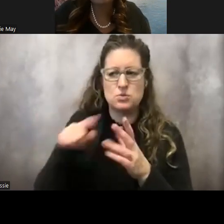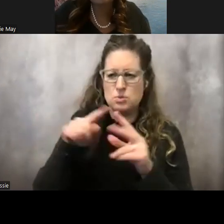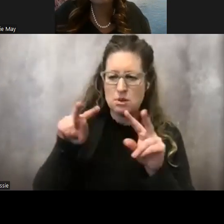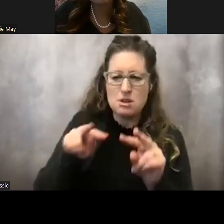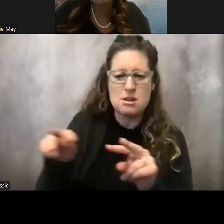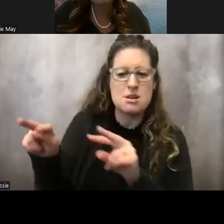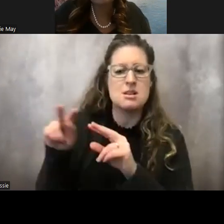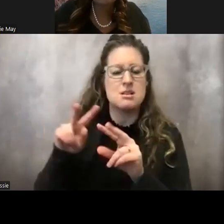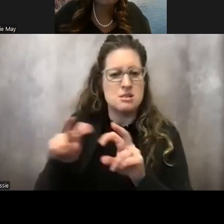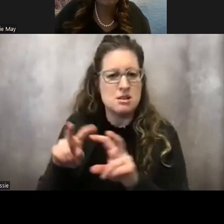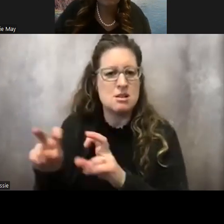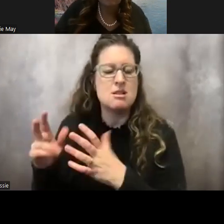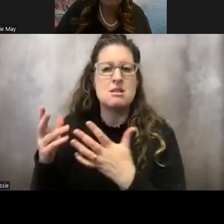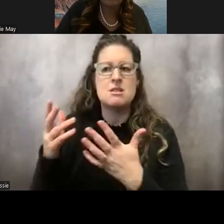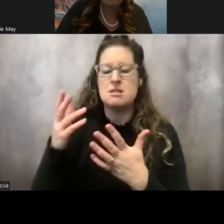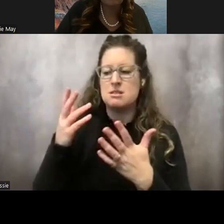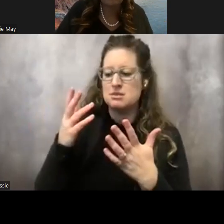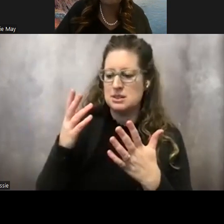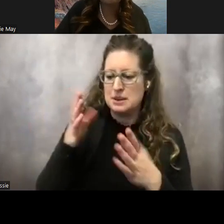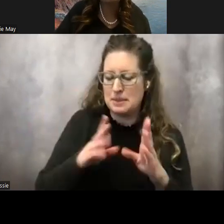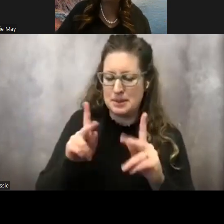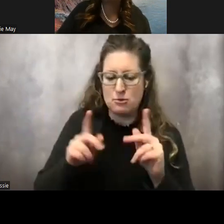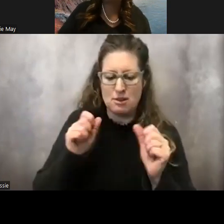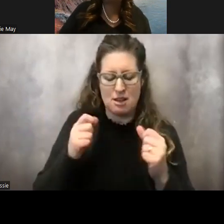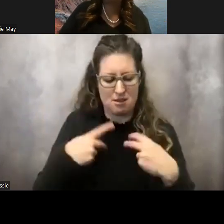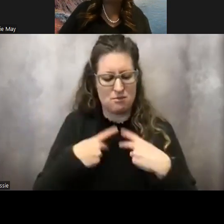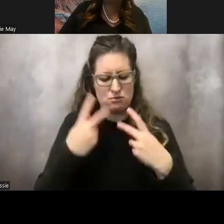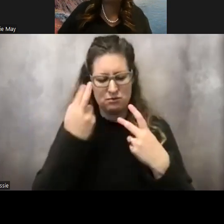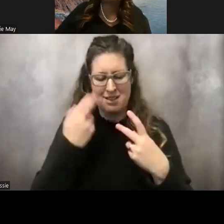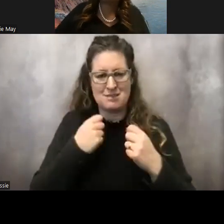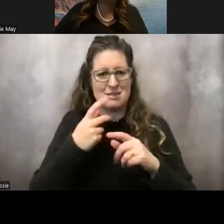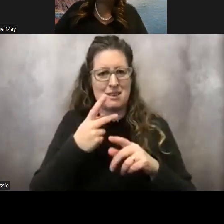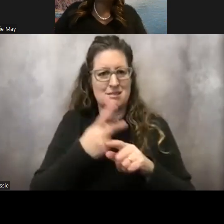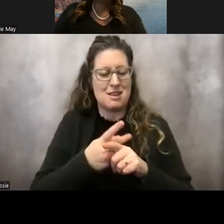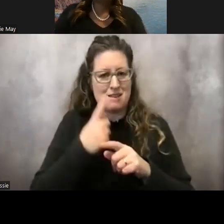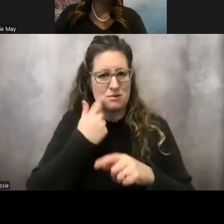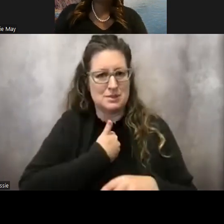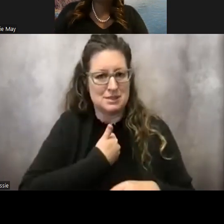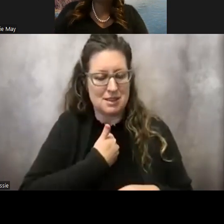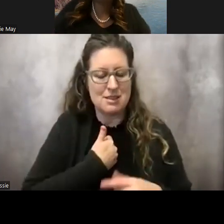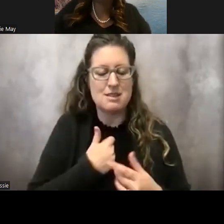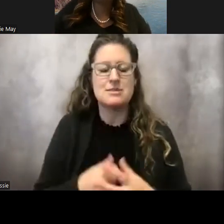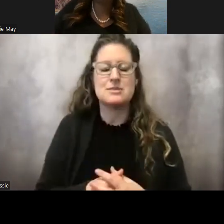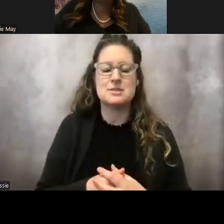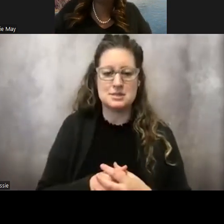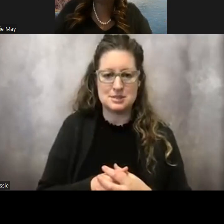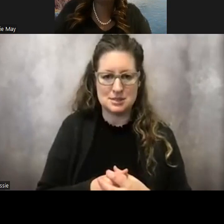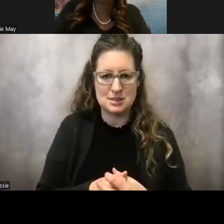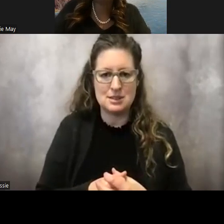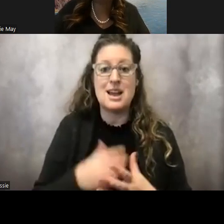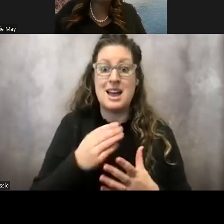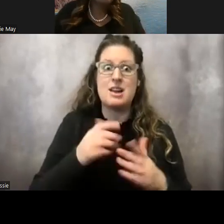take care of themselves, and ways that we need to look at this from a